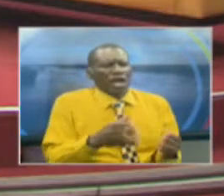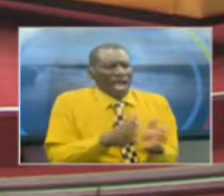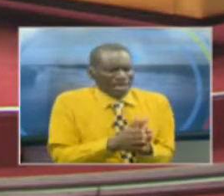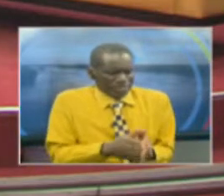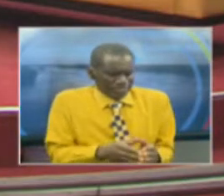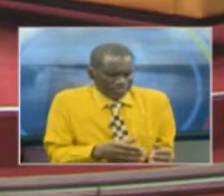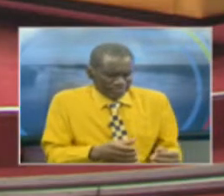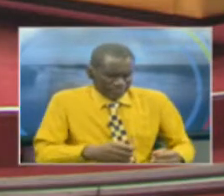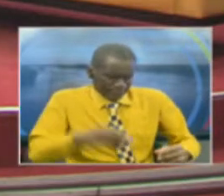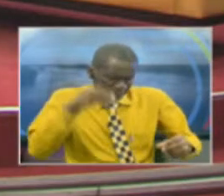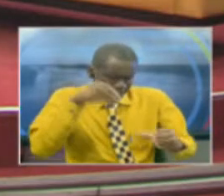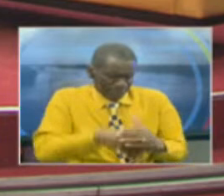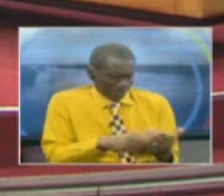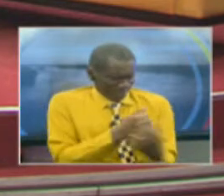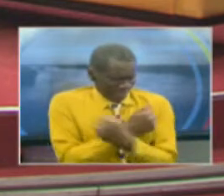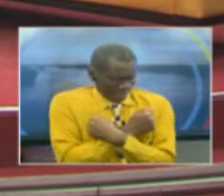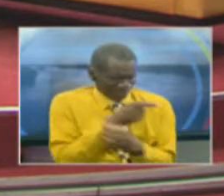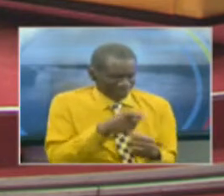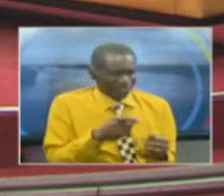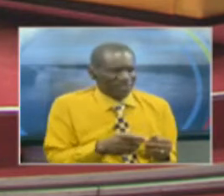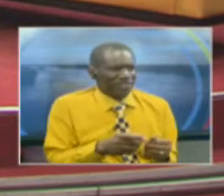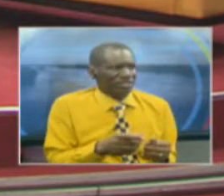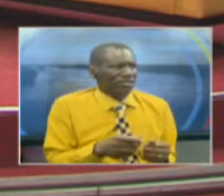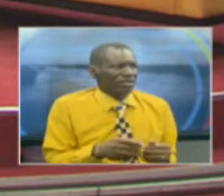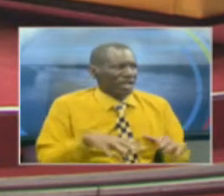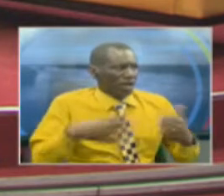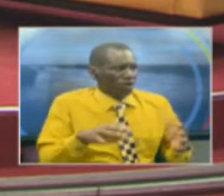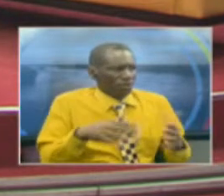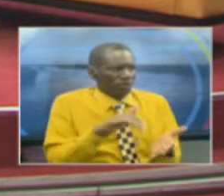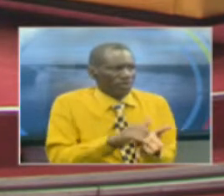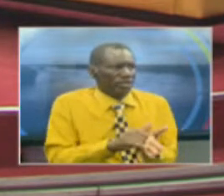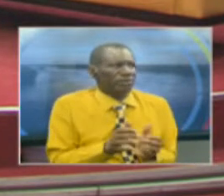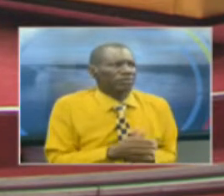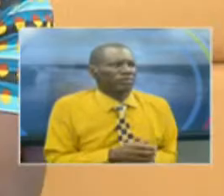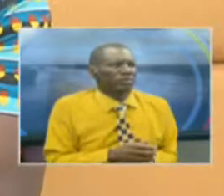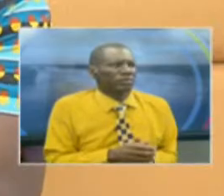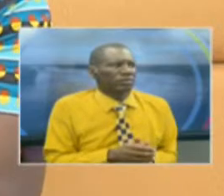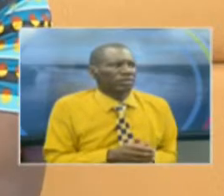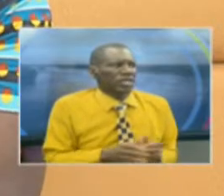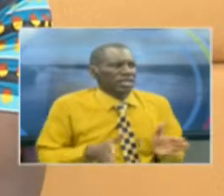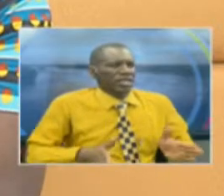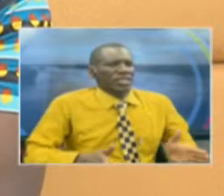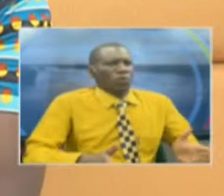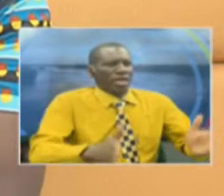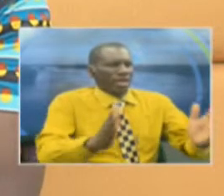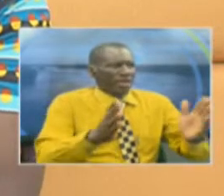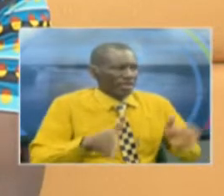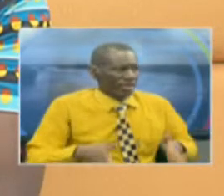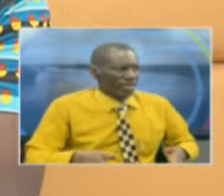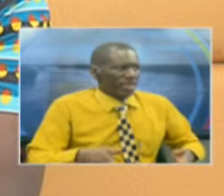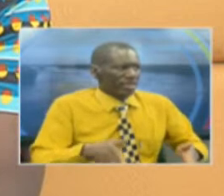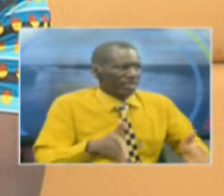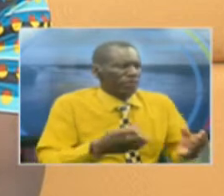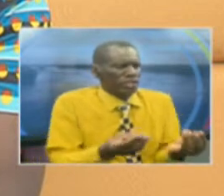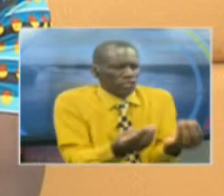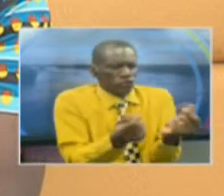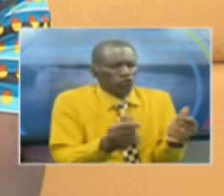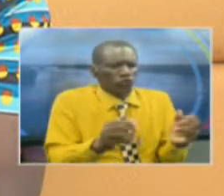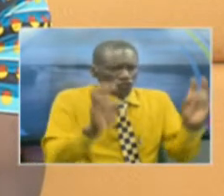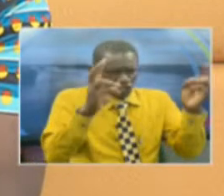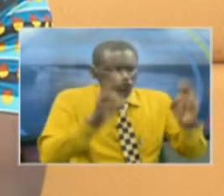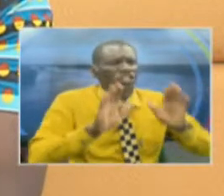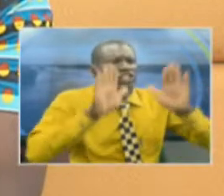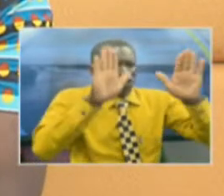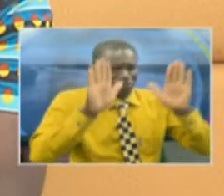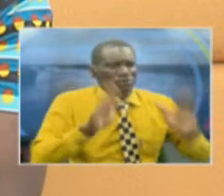such a setting is so critical. Talk about that. The way they resolve issues is very, very